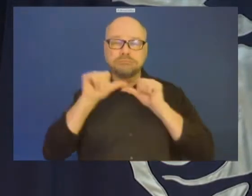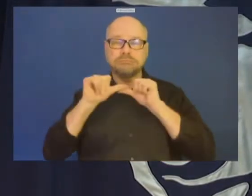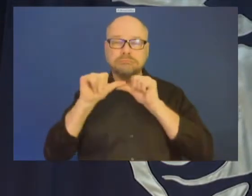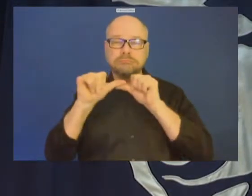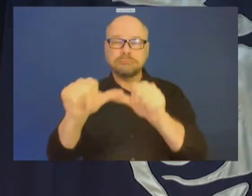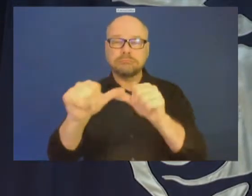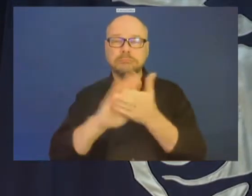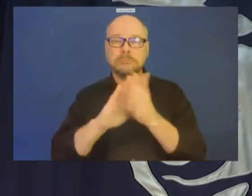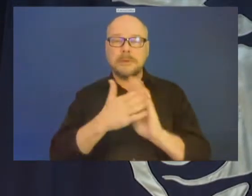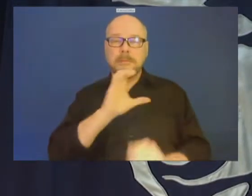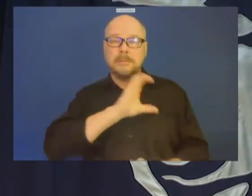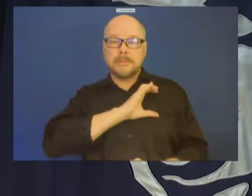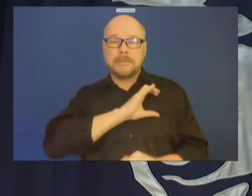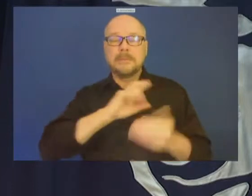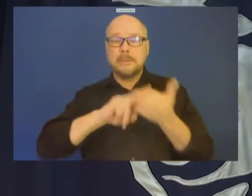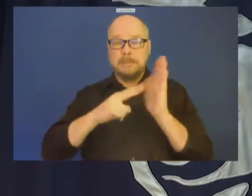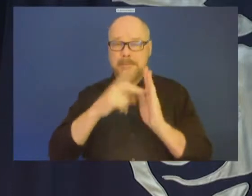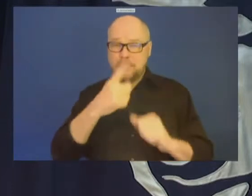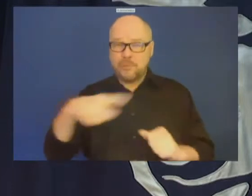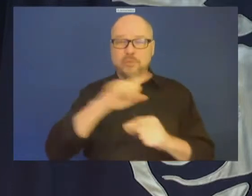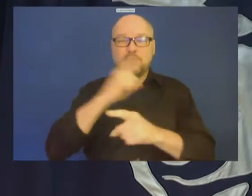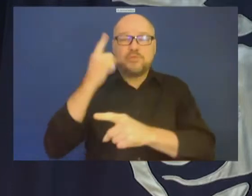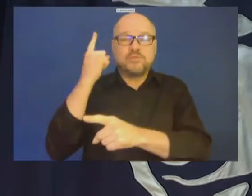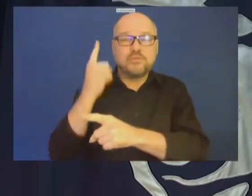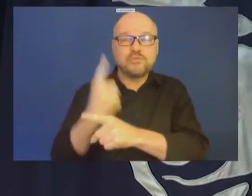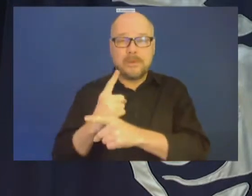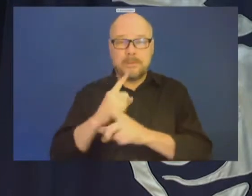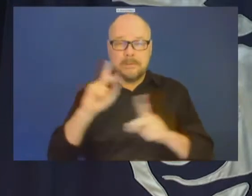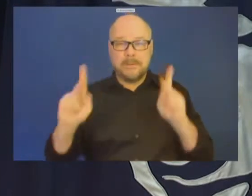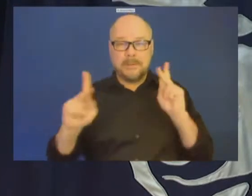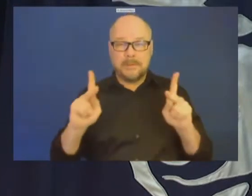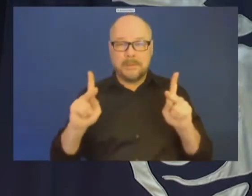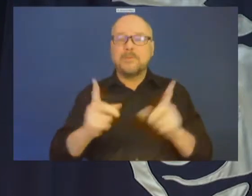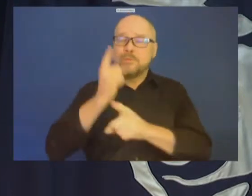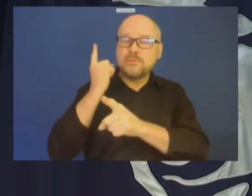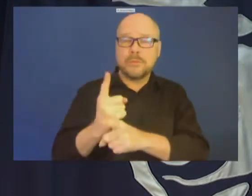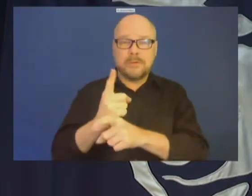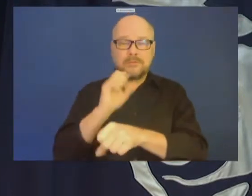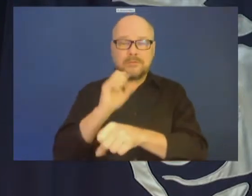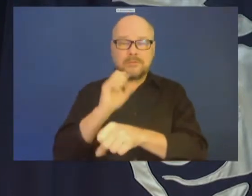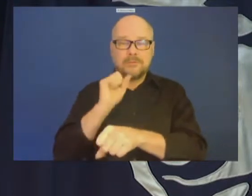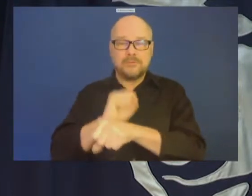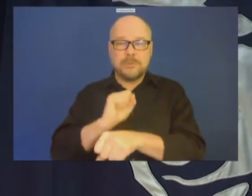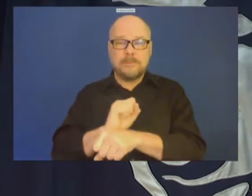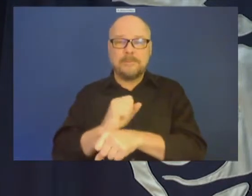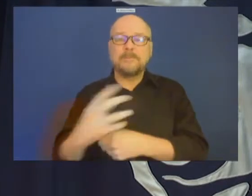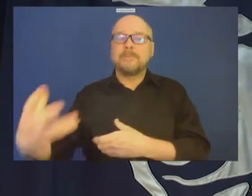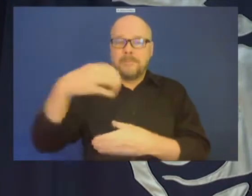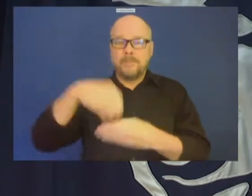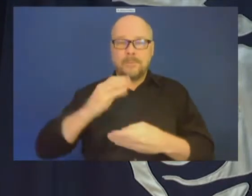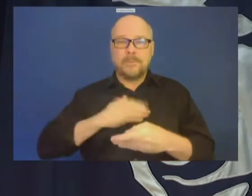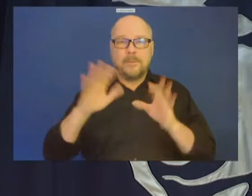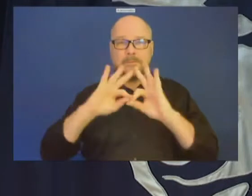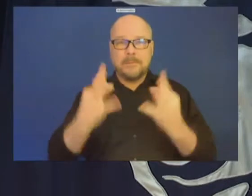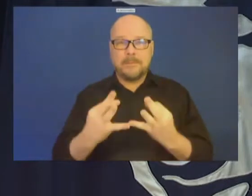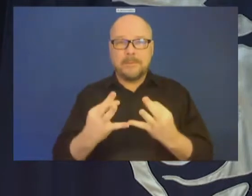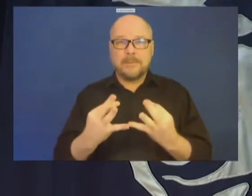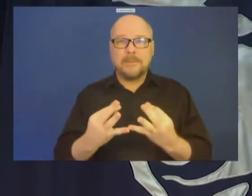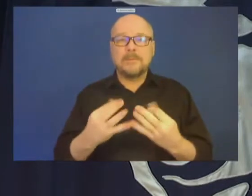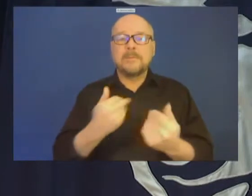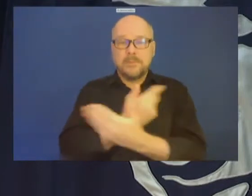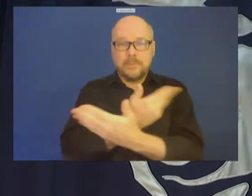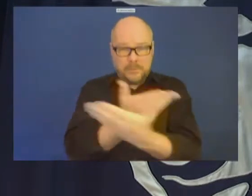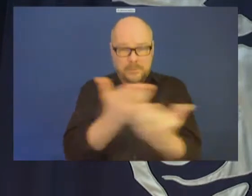career, and the right ones to make our agency even better. You should be excited as we